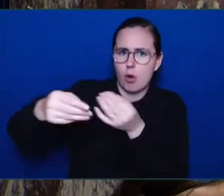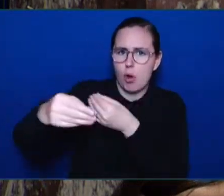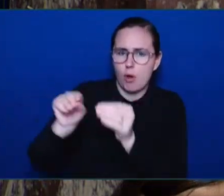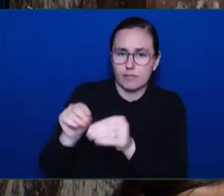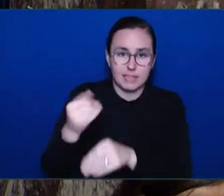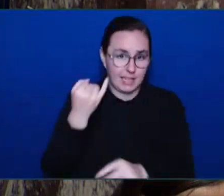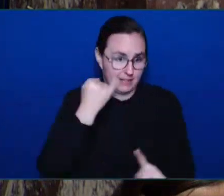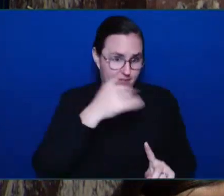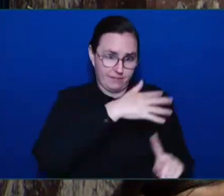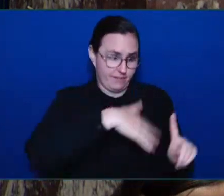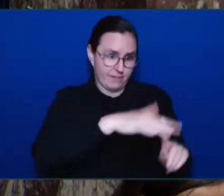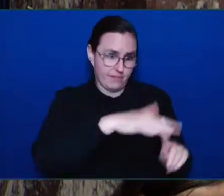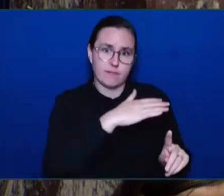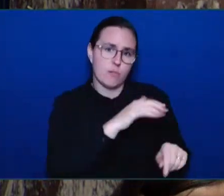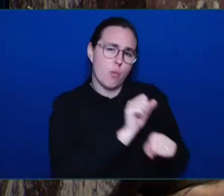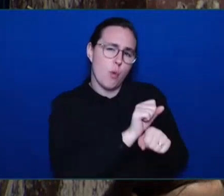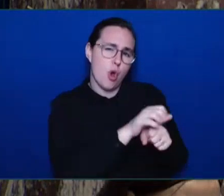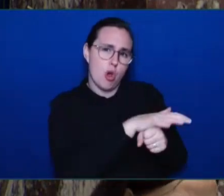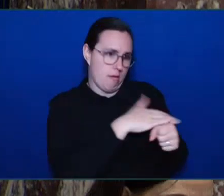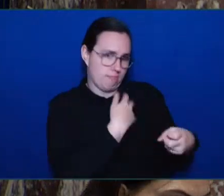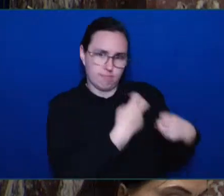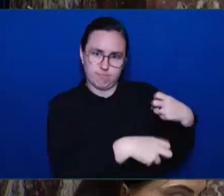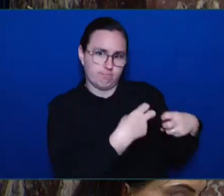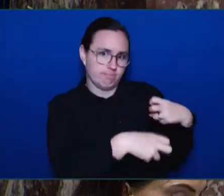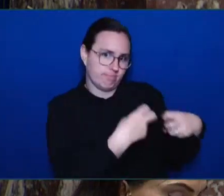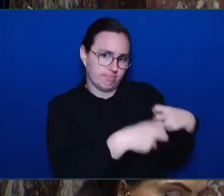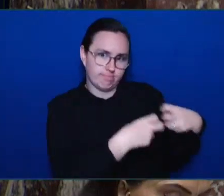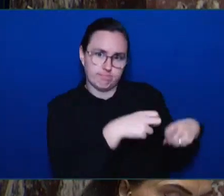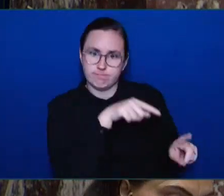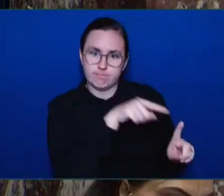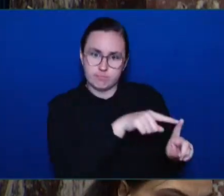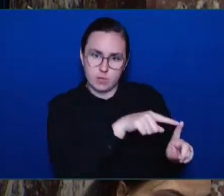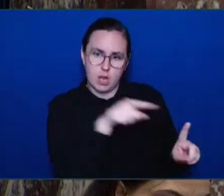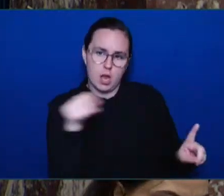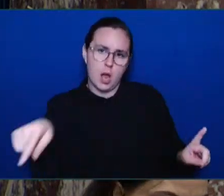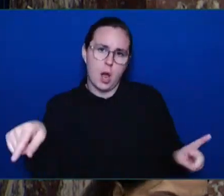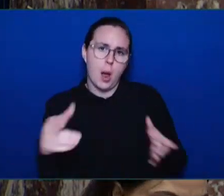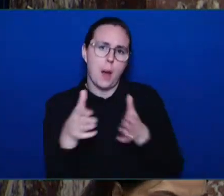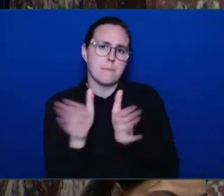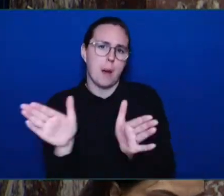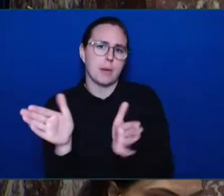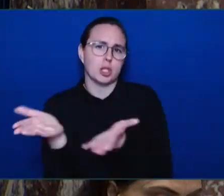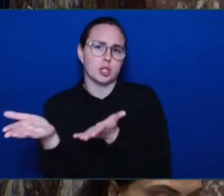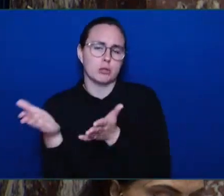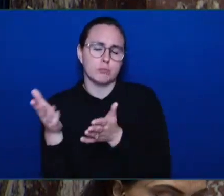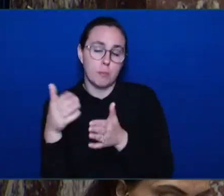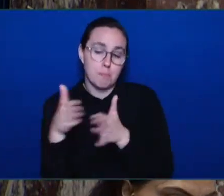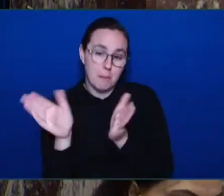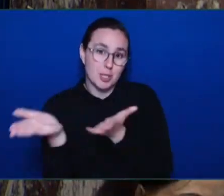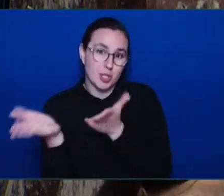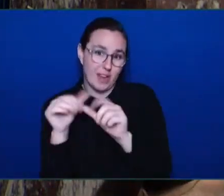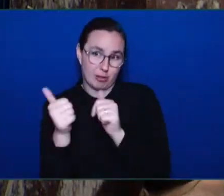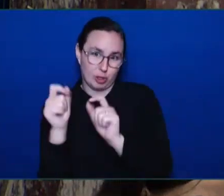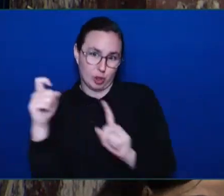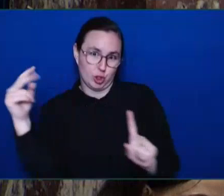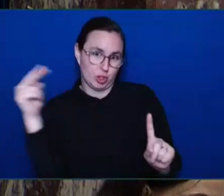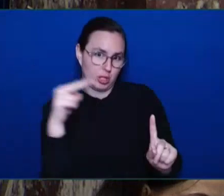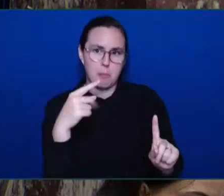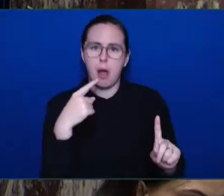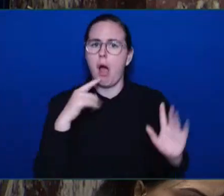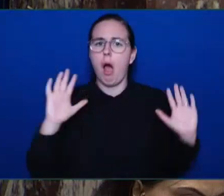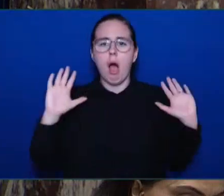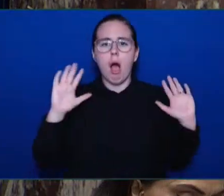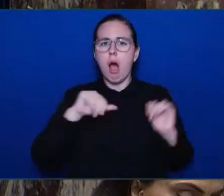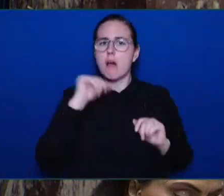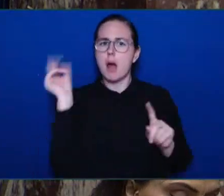Act states the Public Service Act does not apply to special provincial constables while in the course of exercising